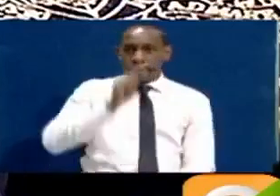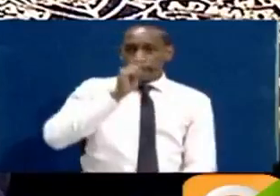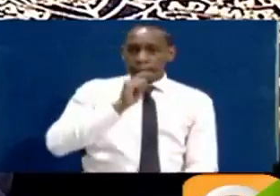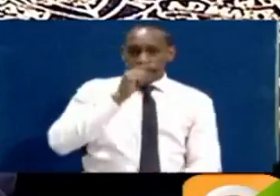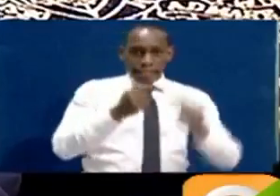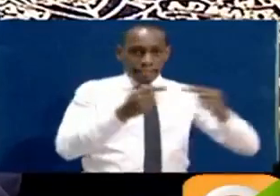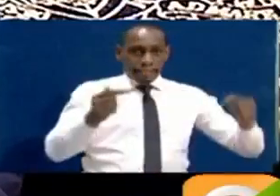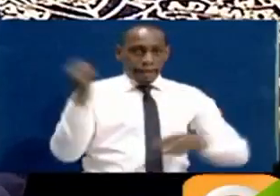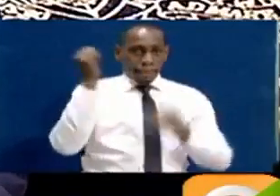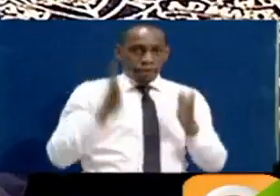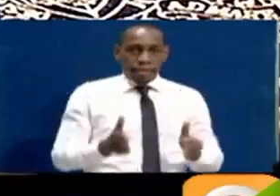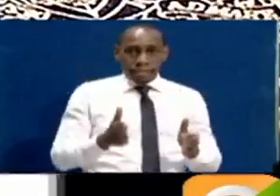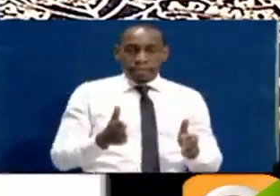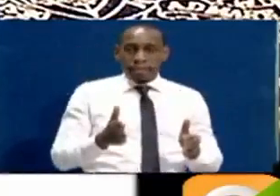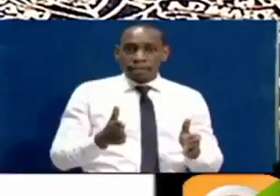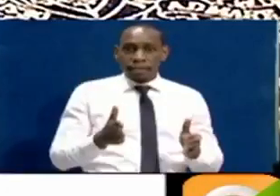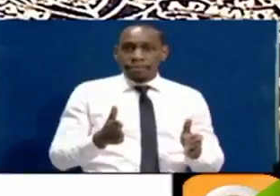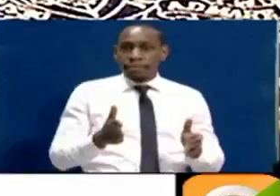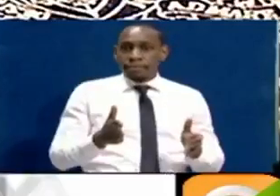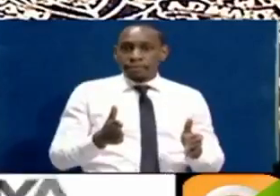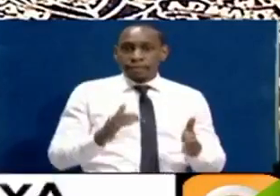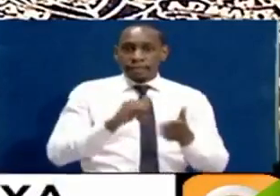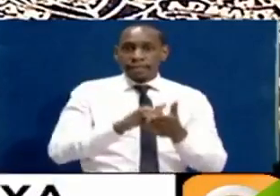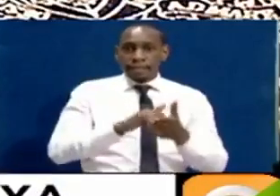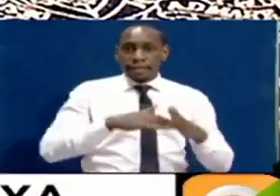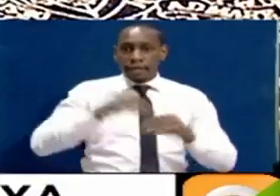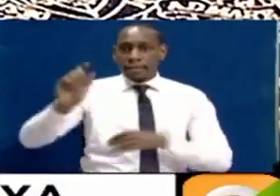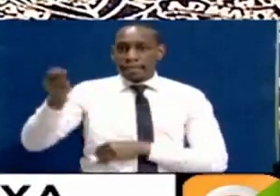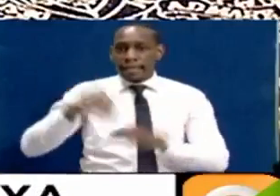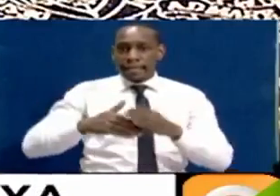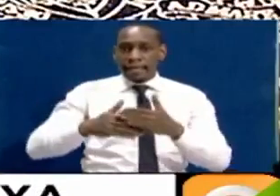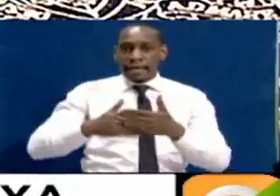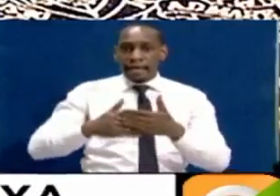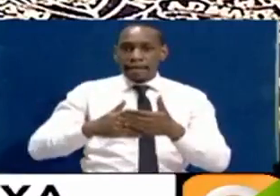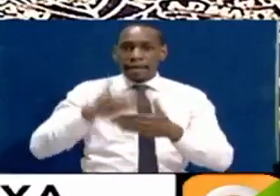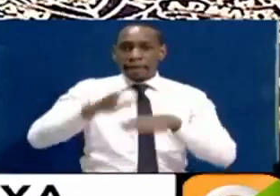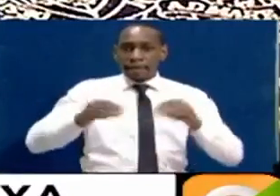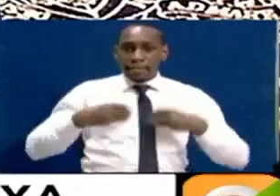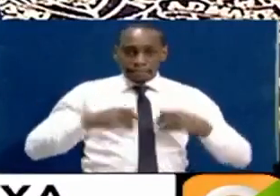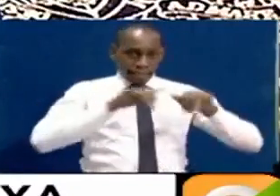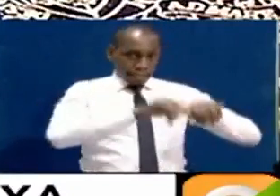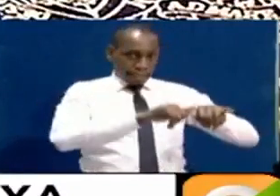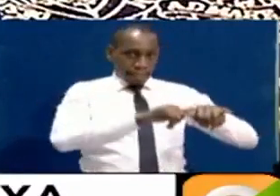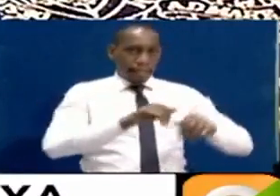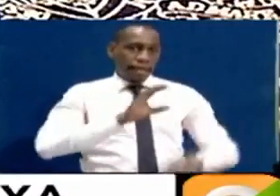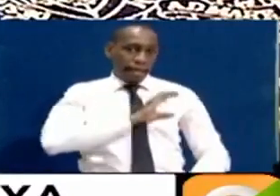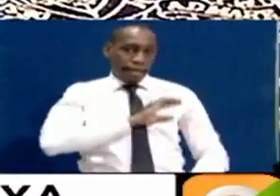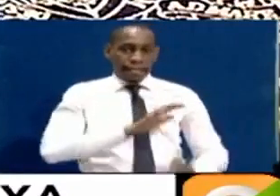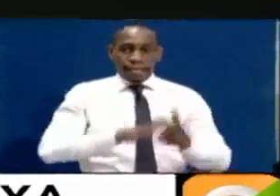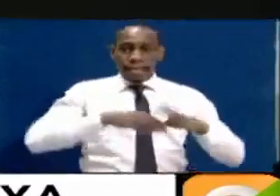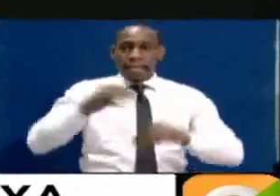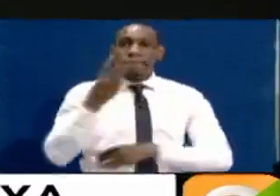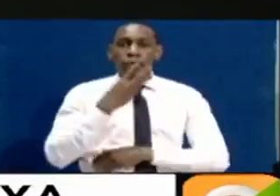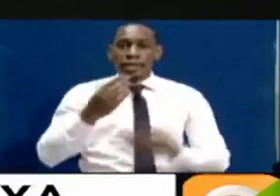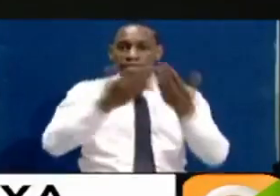Tanzanian opposition politician Godbless Lema has left the country after he was granted political asylum in Canada. He left